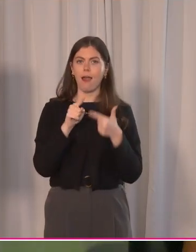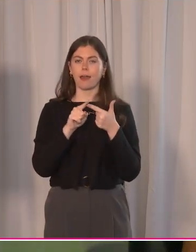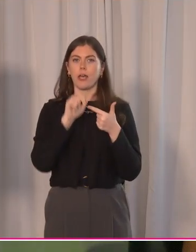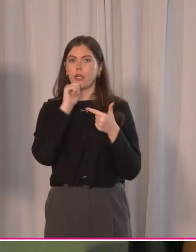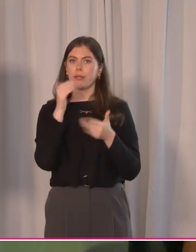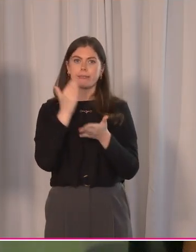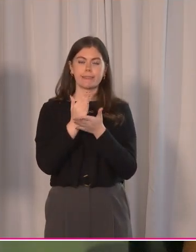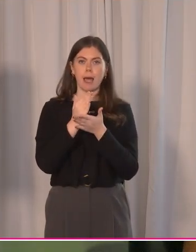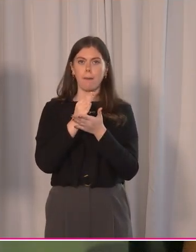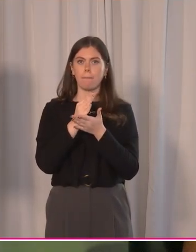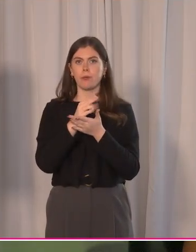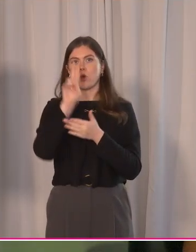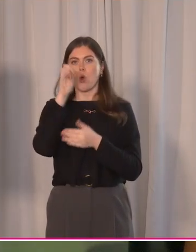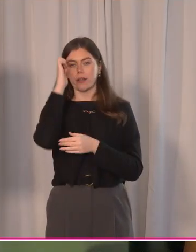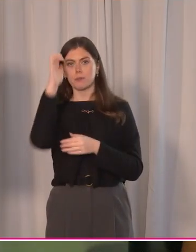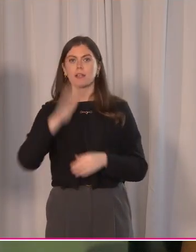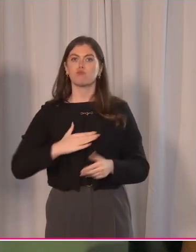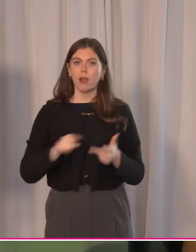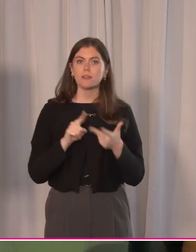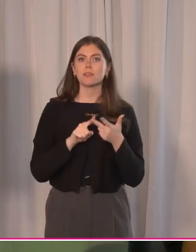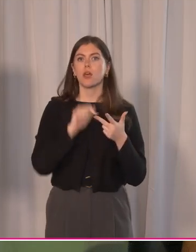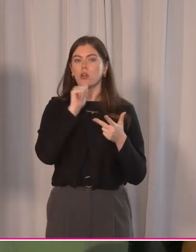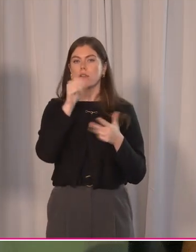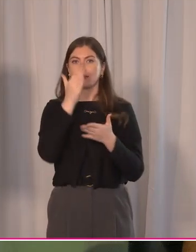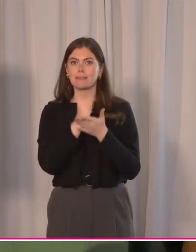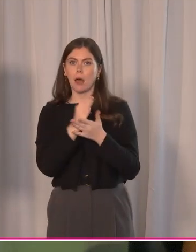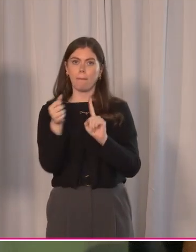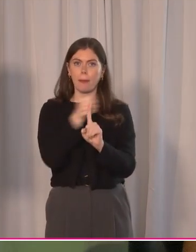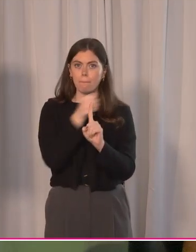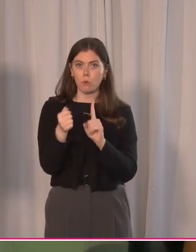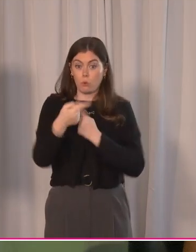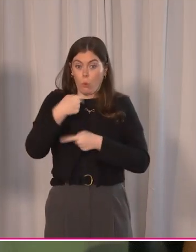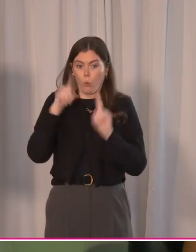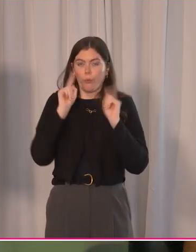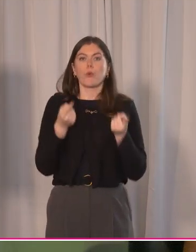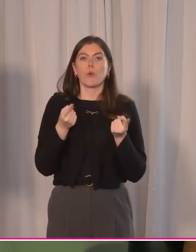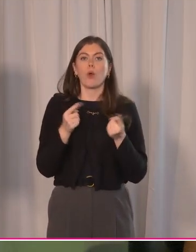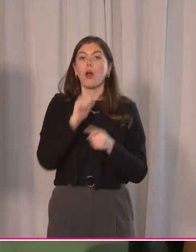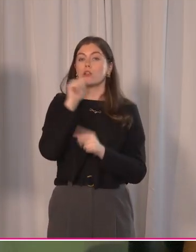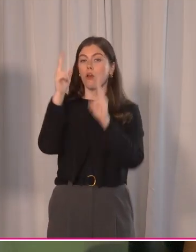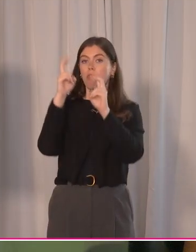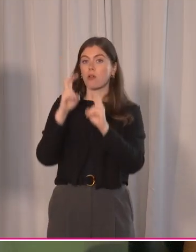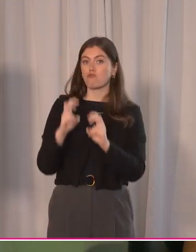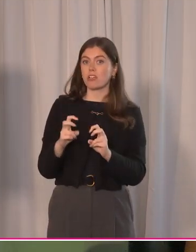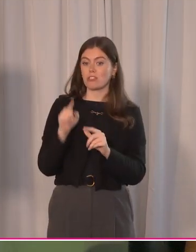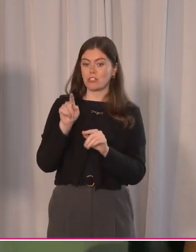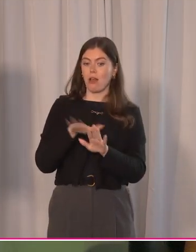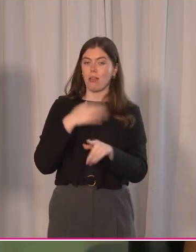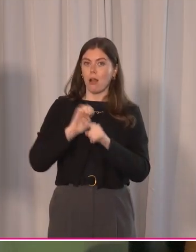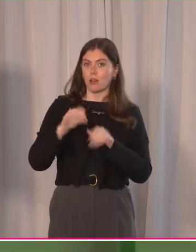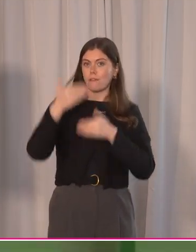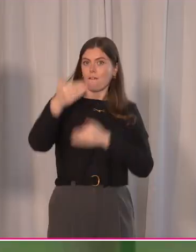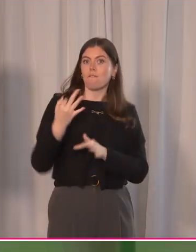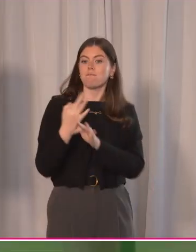Does it reduce risk of exploitation, harm and abuse? We don't actually know. No study has longitudinally followed